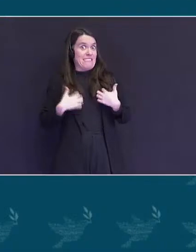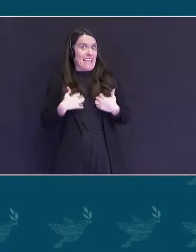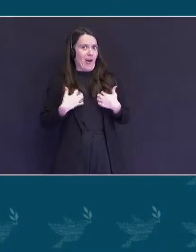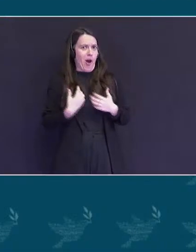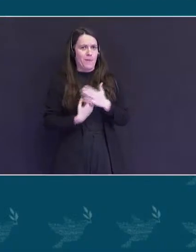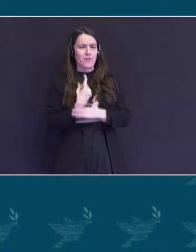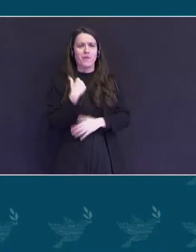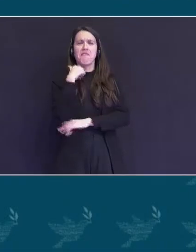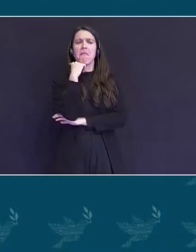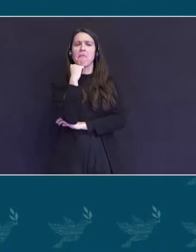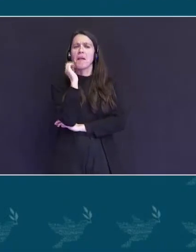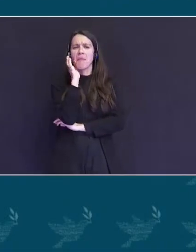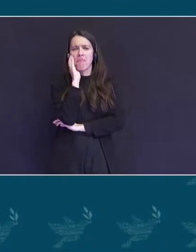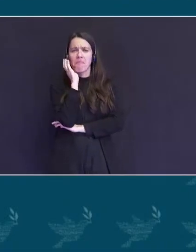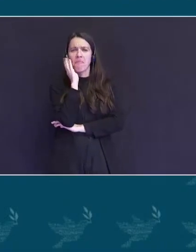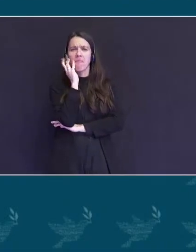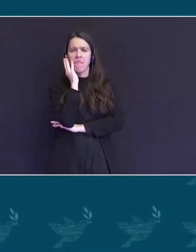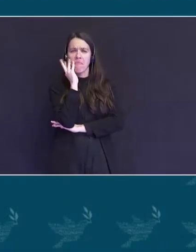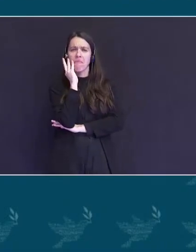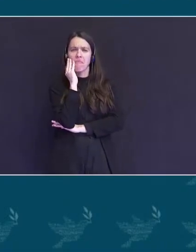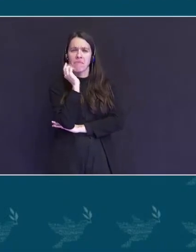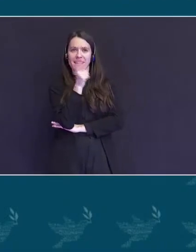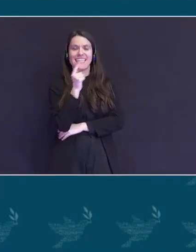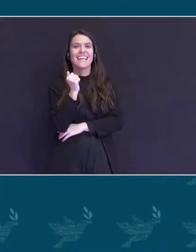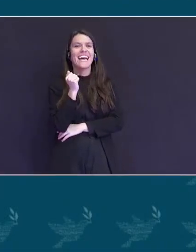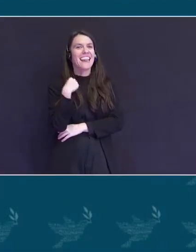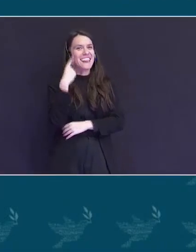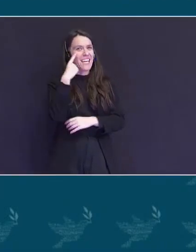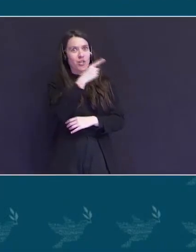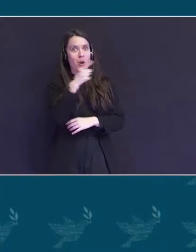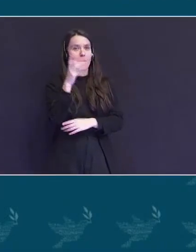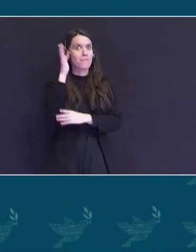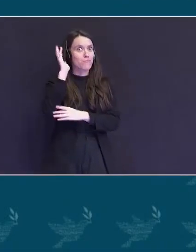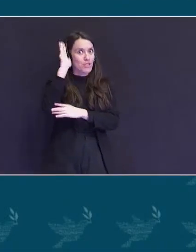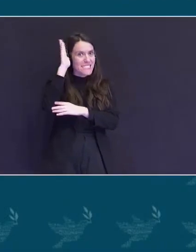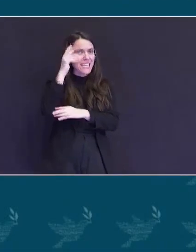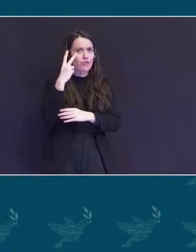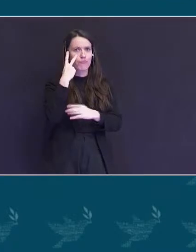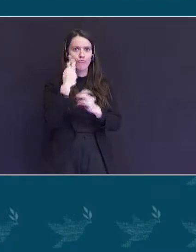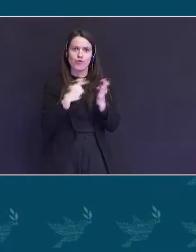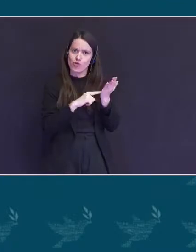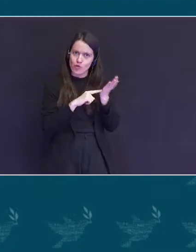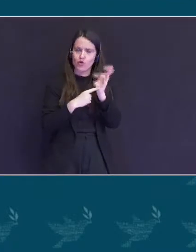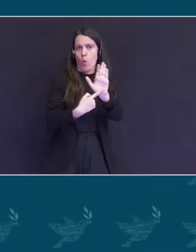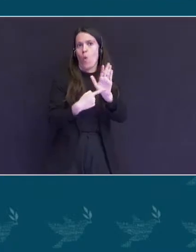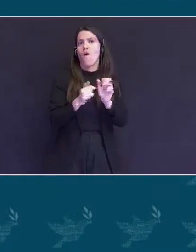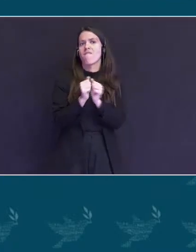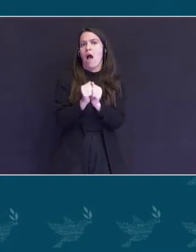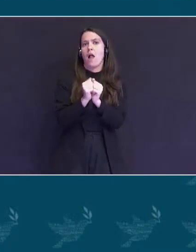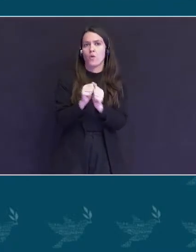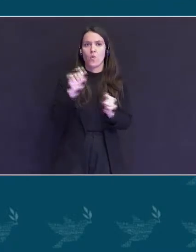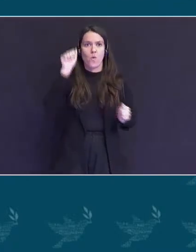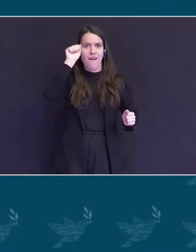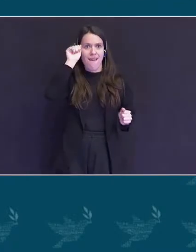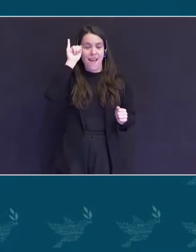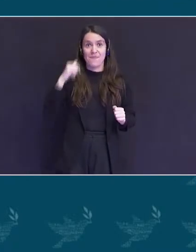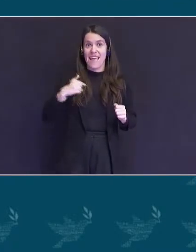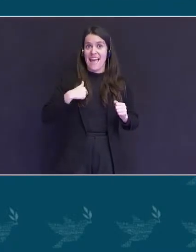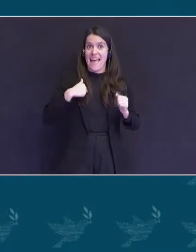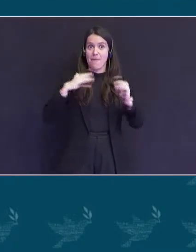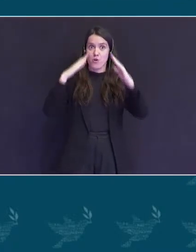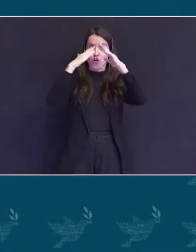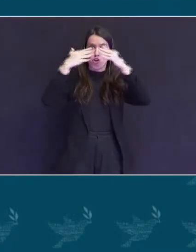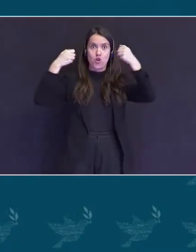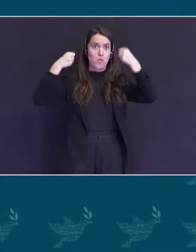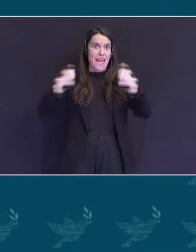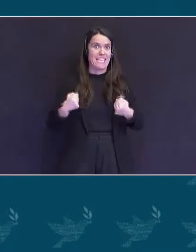opportunities, and I think all of your presentations showed the value of AI. I'm a UNESCO chair